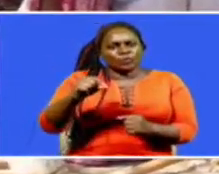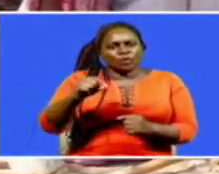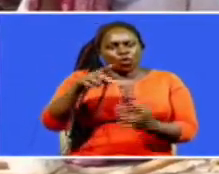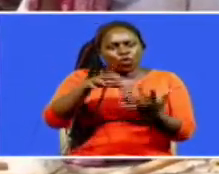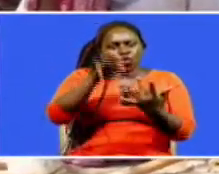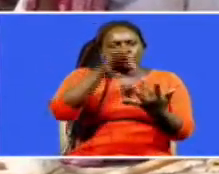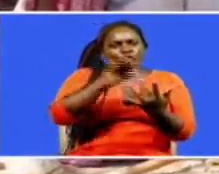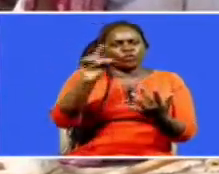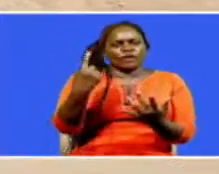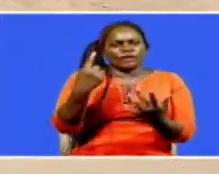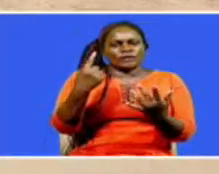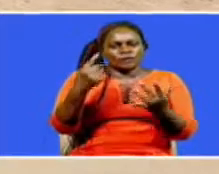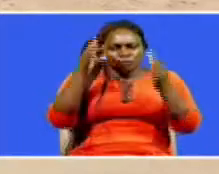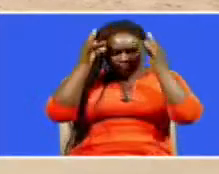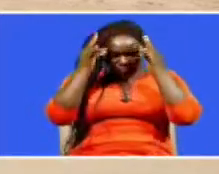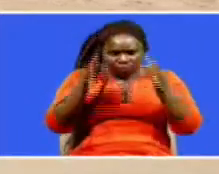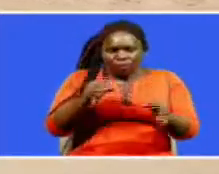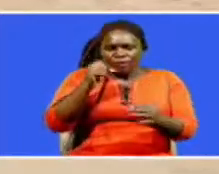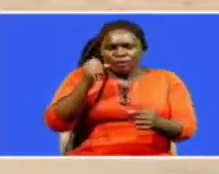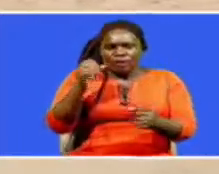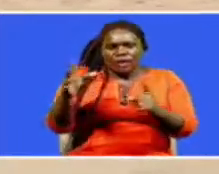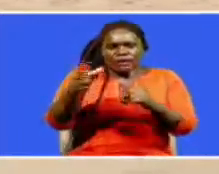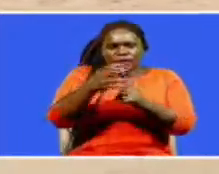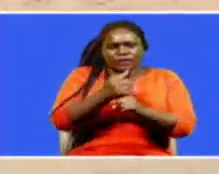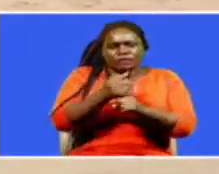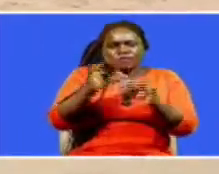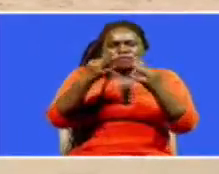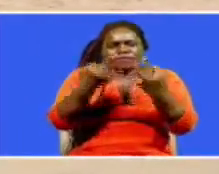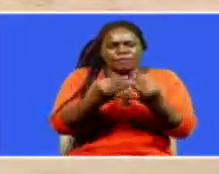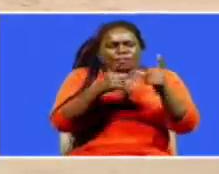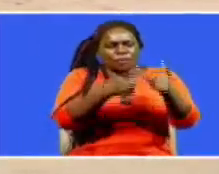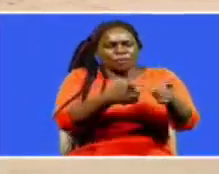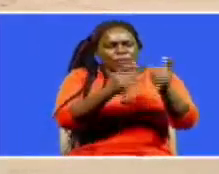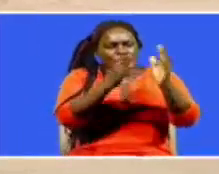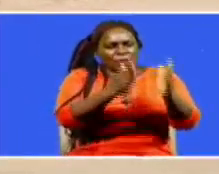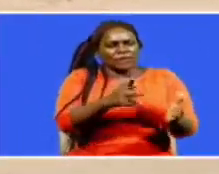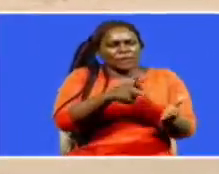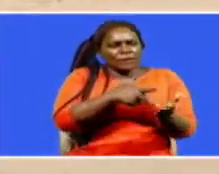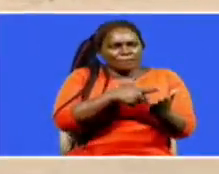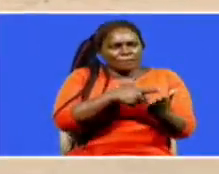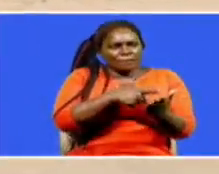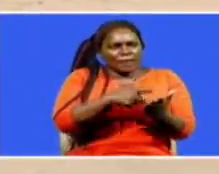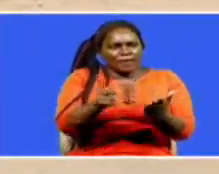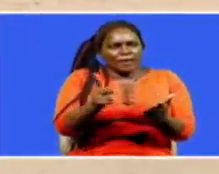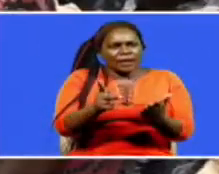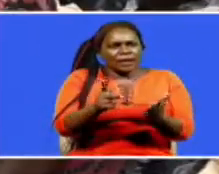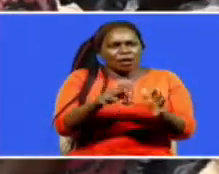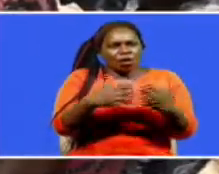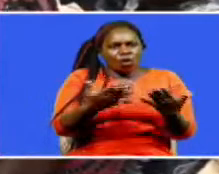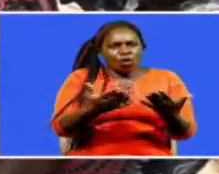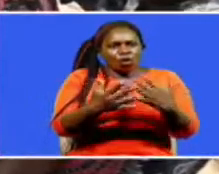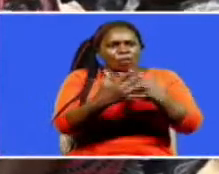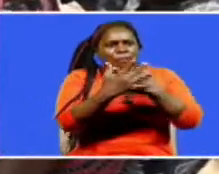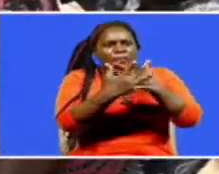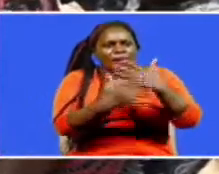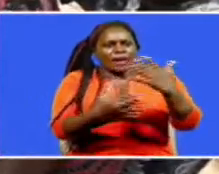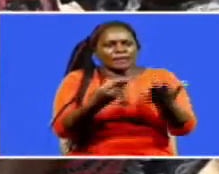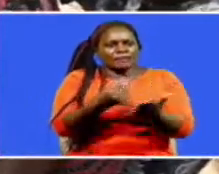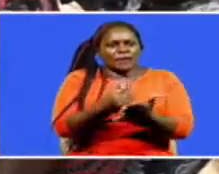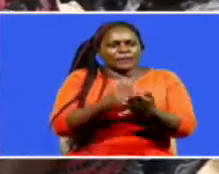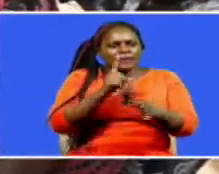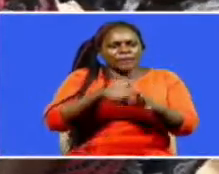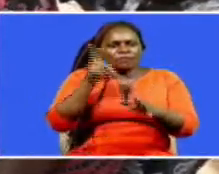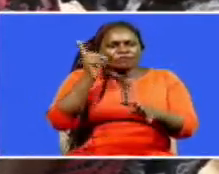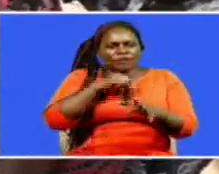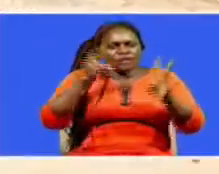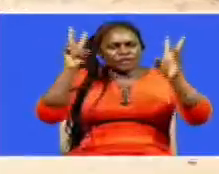option. Resolutions were promptly reached and the family of the accused will pay their hair or blood money upon the conclusion